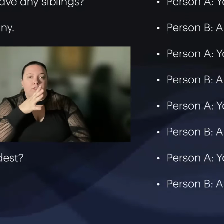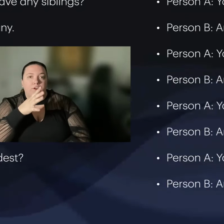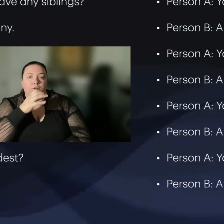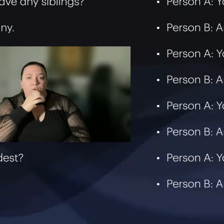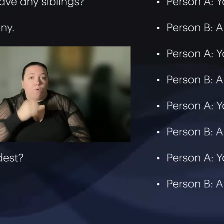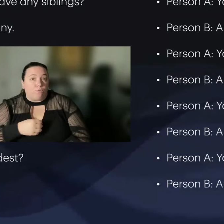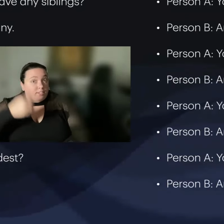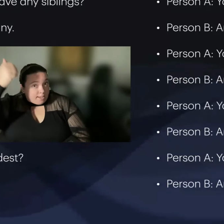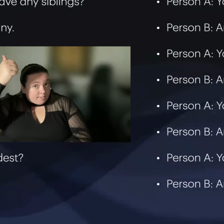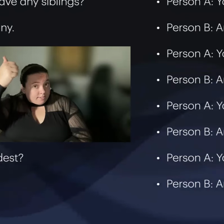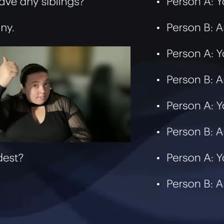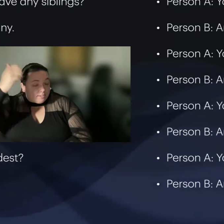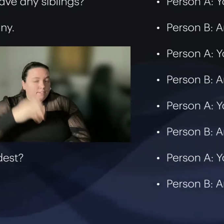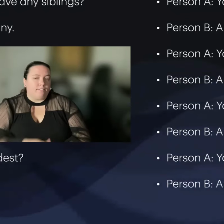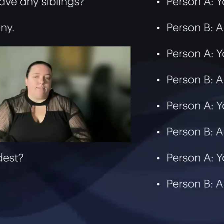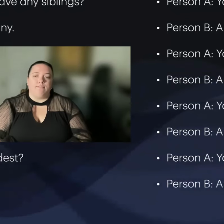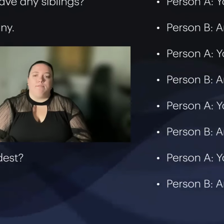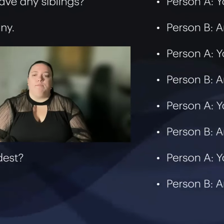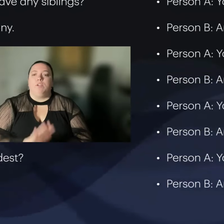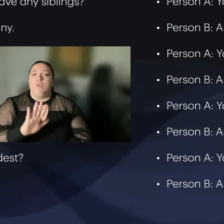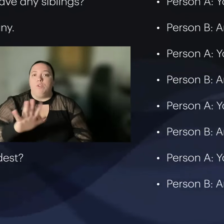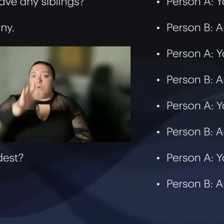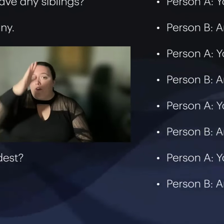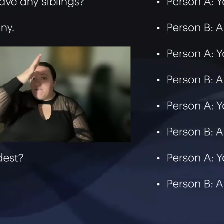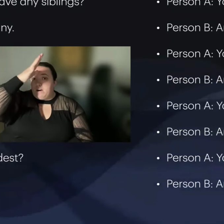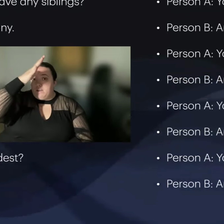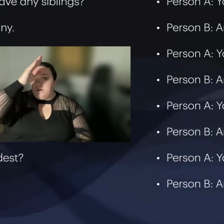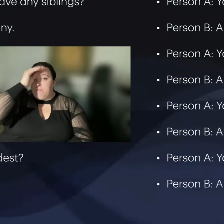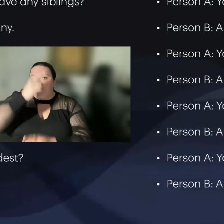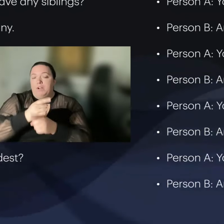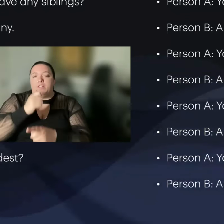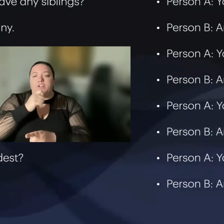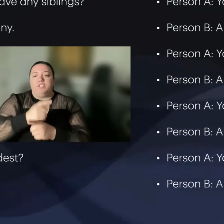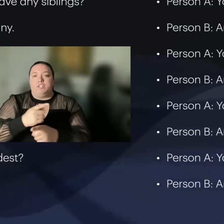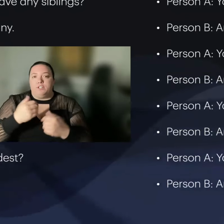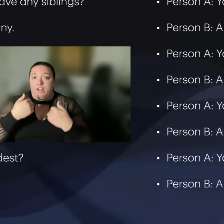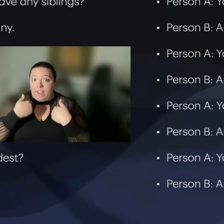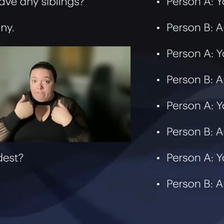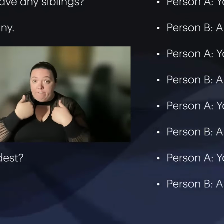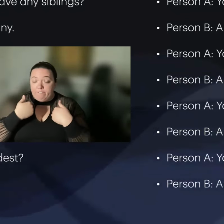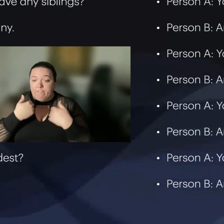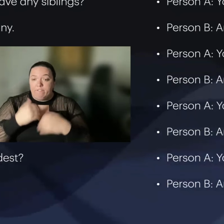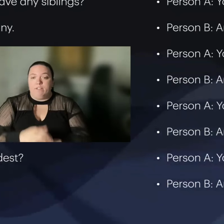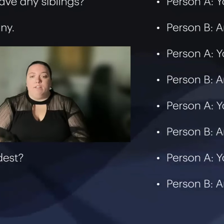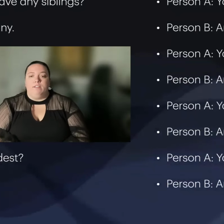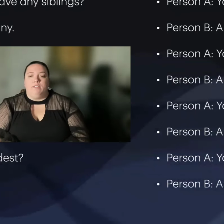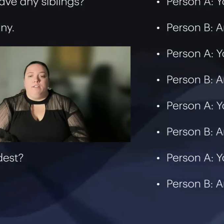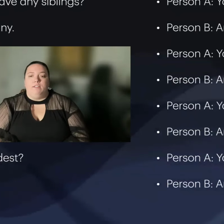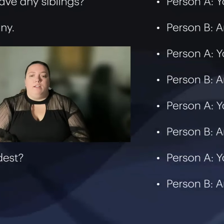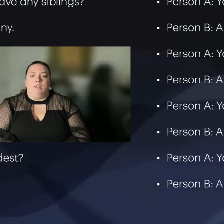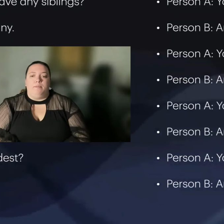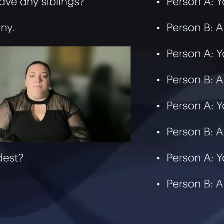Your mother, oldest. Your father, brother, sister have.